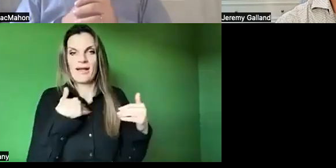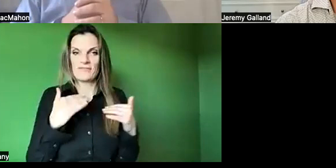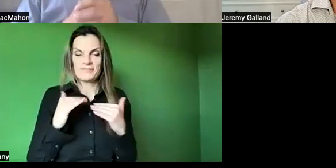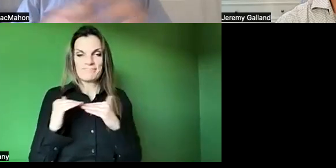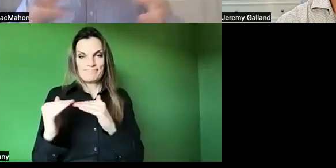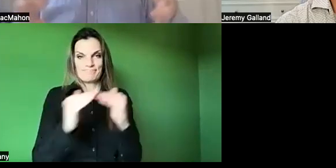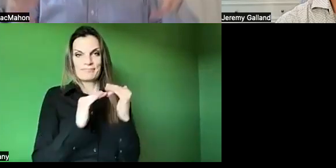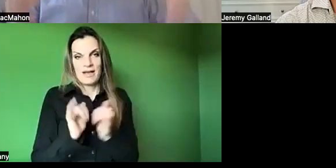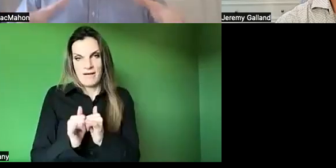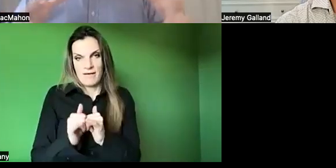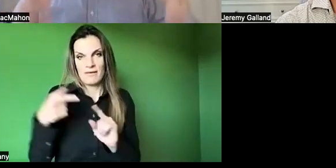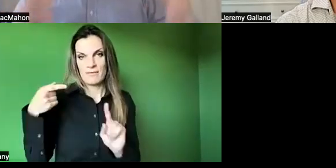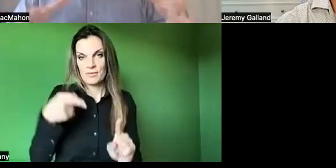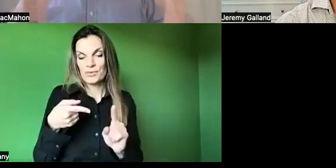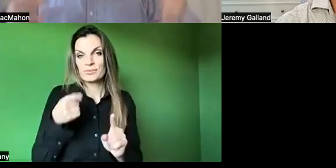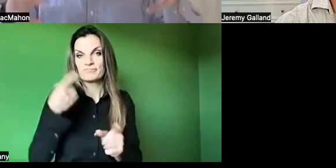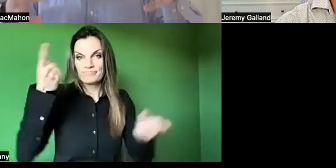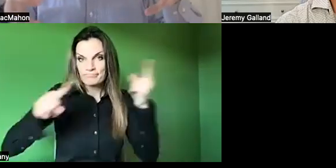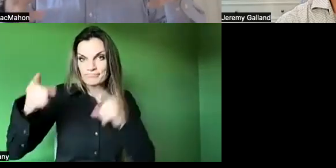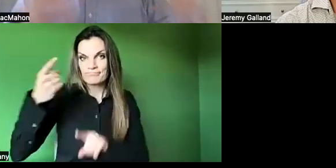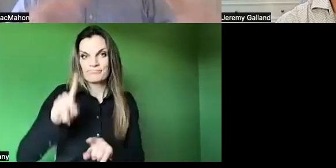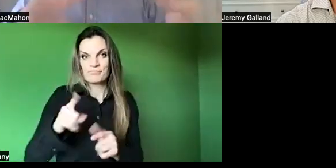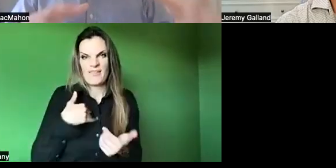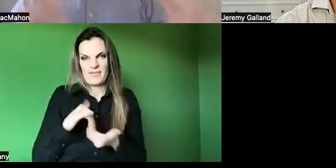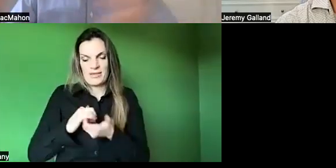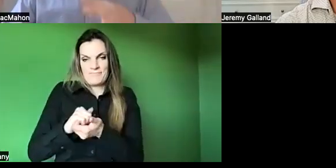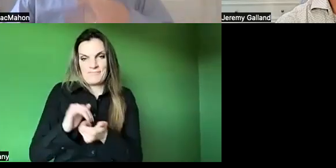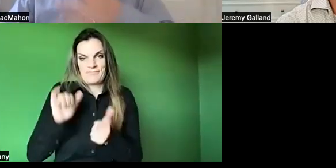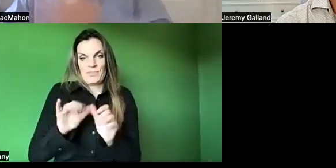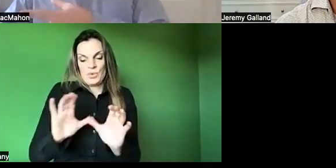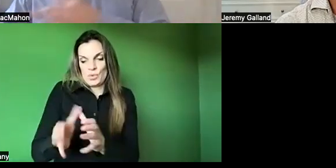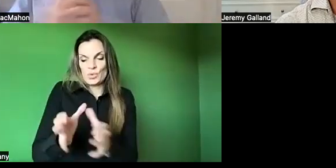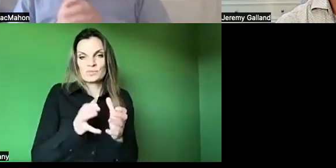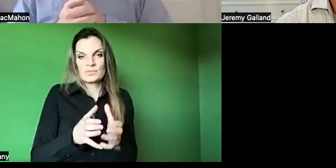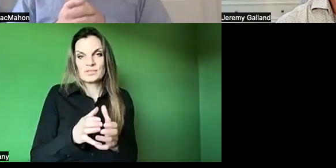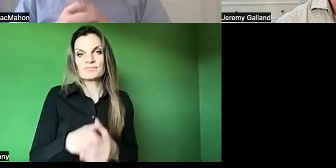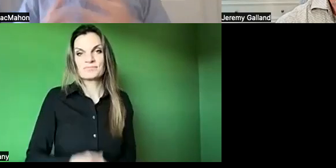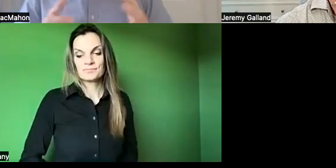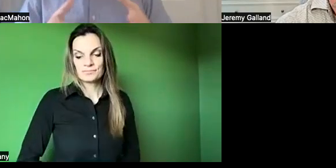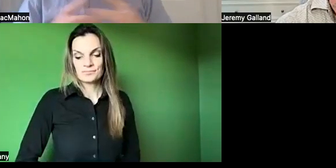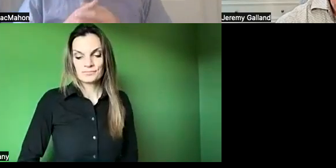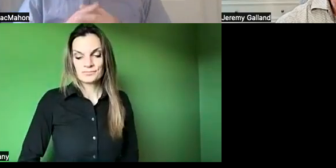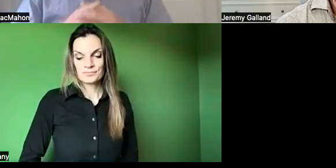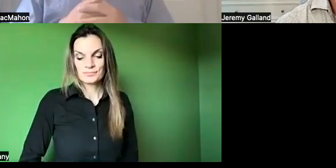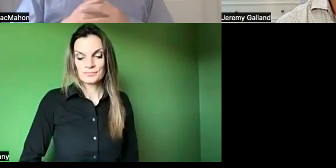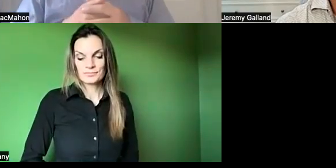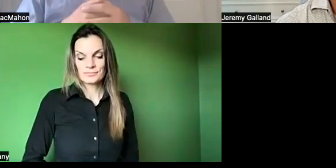larger organization and working to have those individual groups pull in the same direction. And so when I look